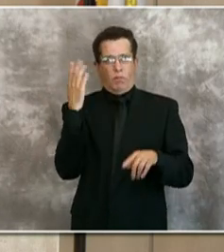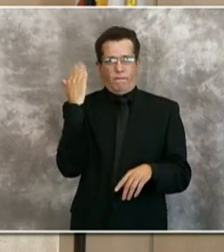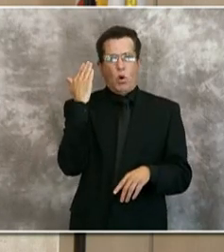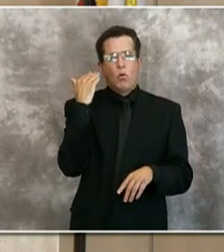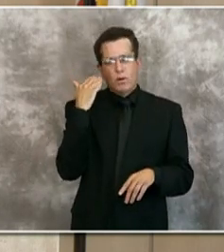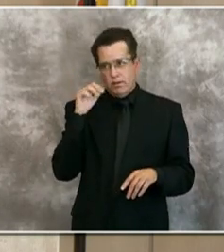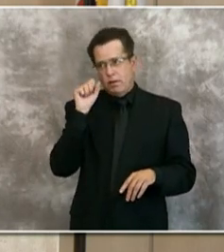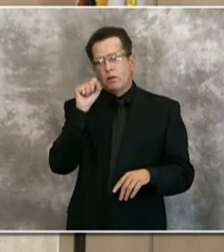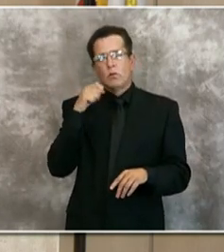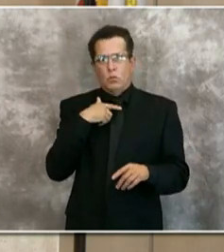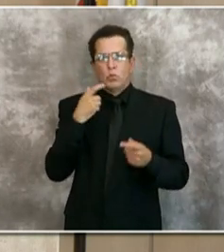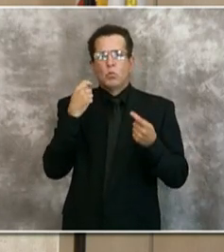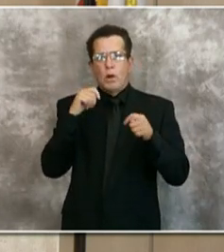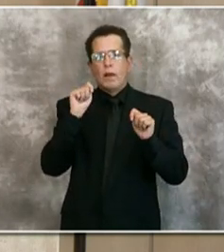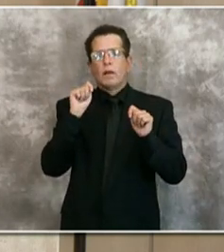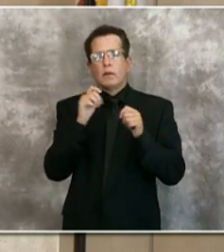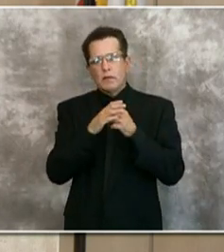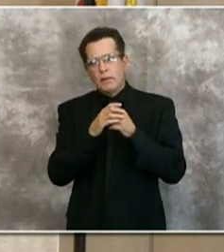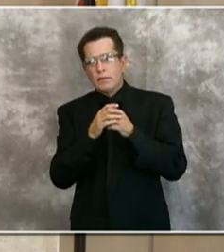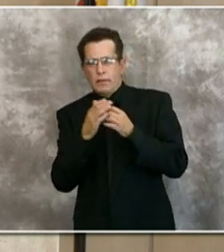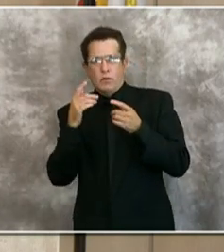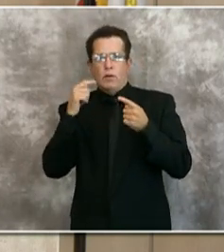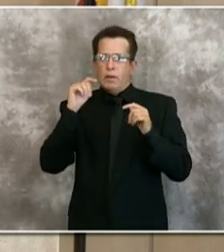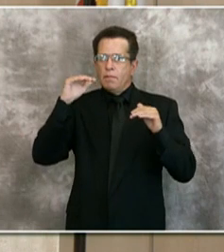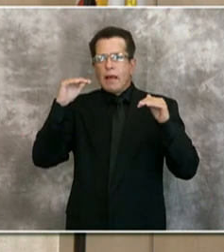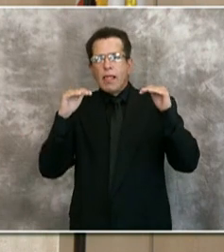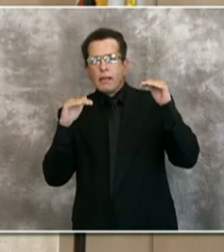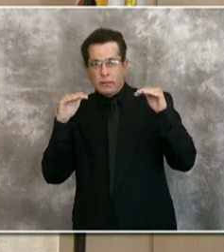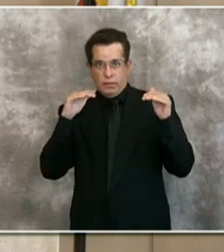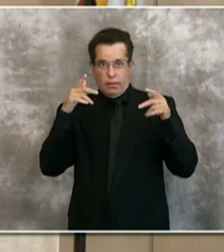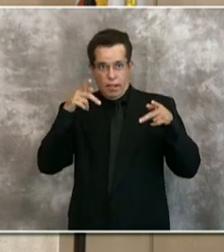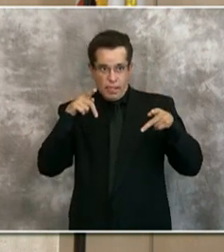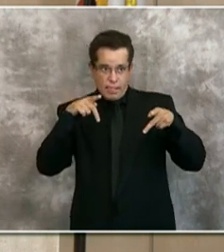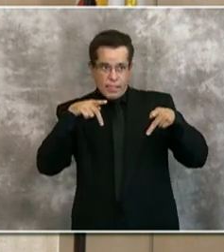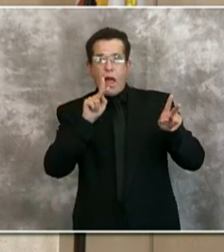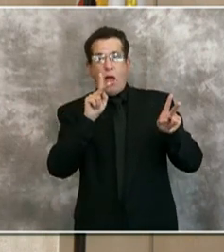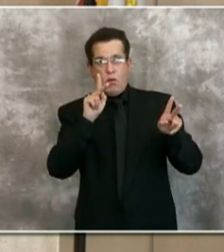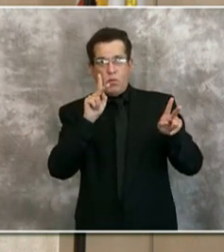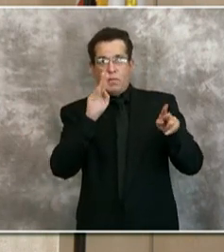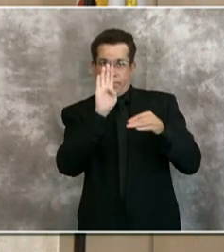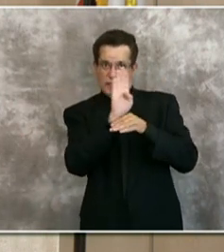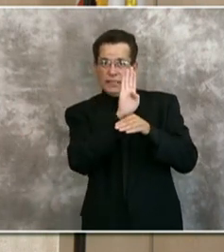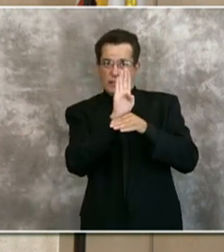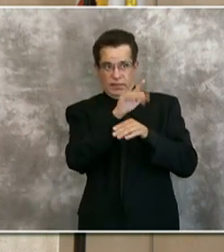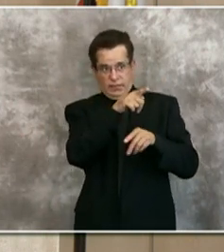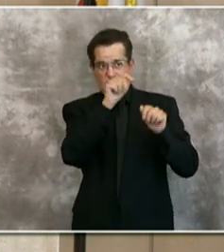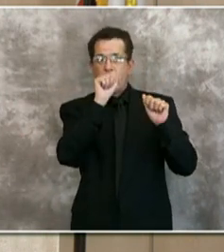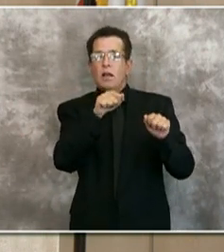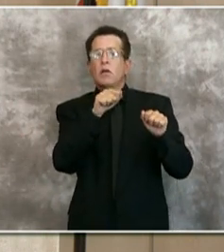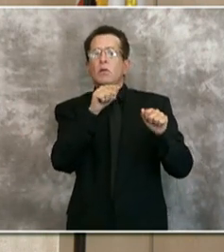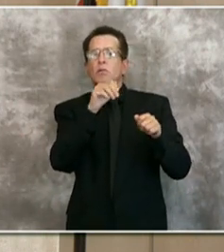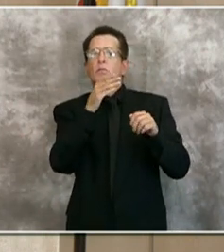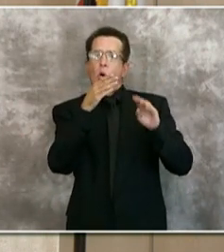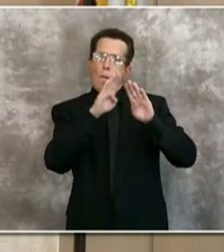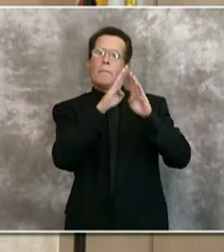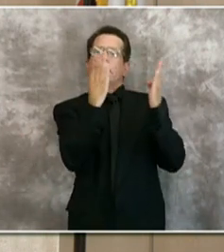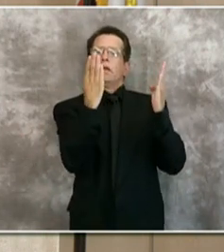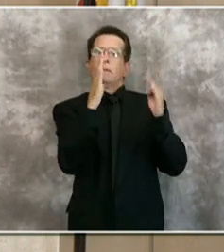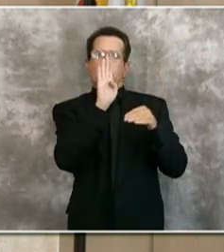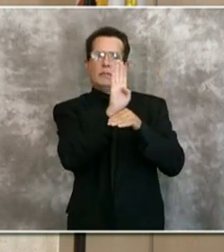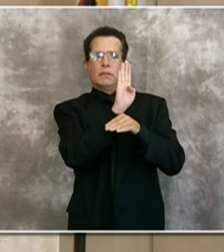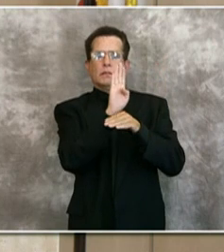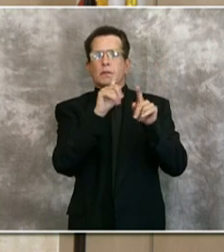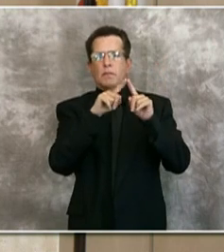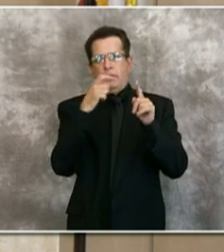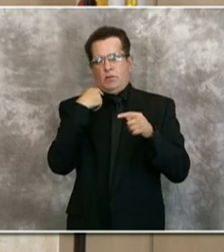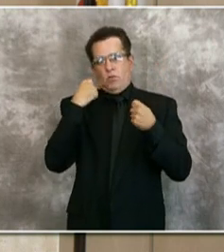are really trying to walk the balance between allowing businesses to operate as well as